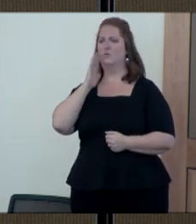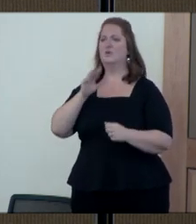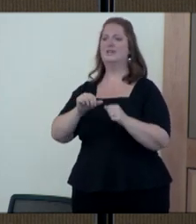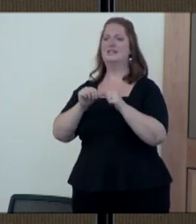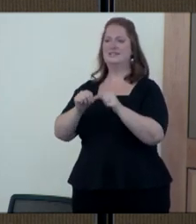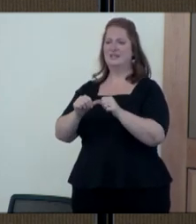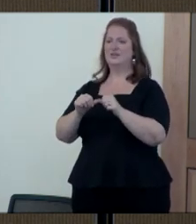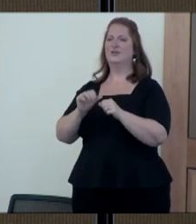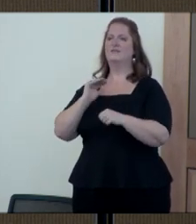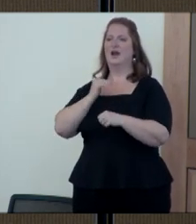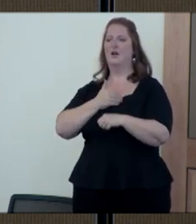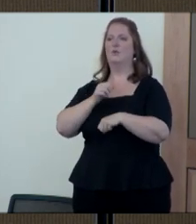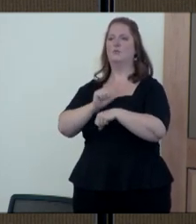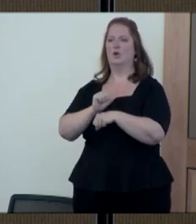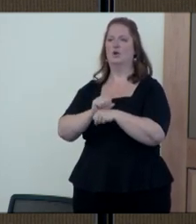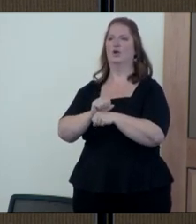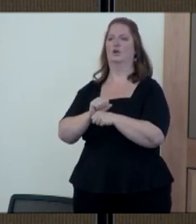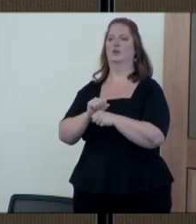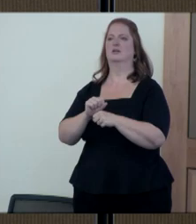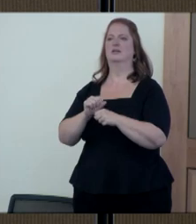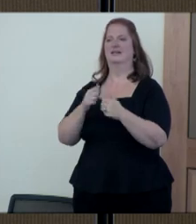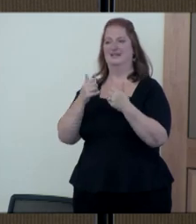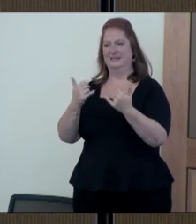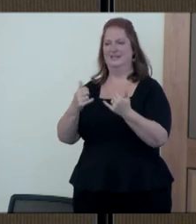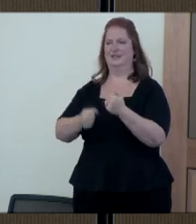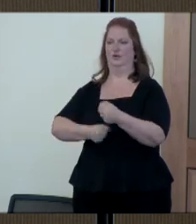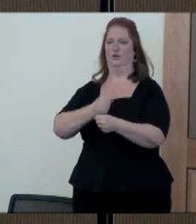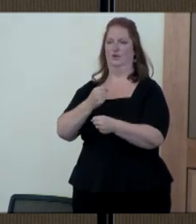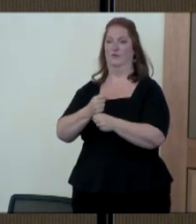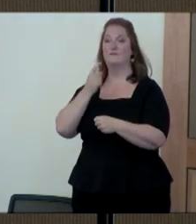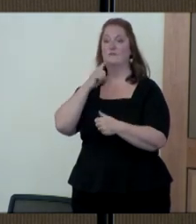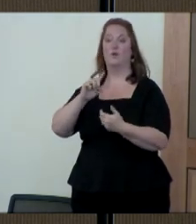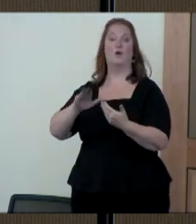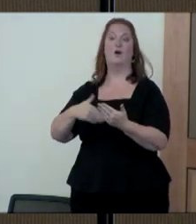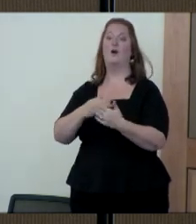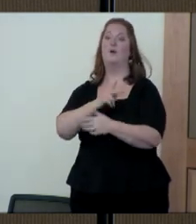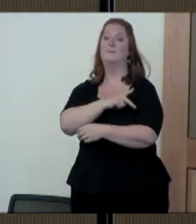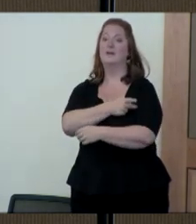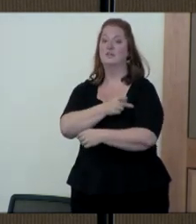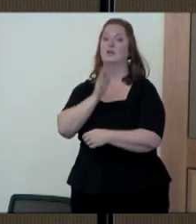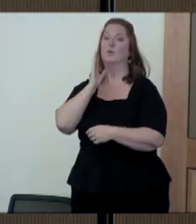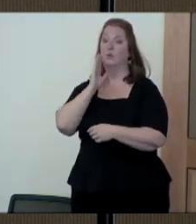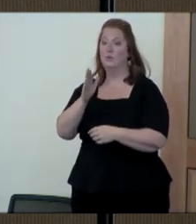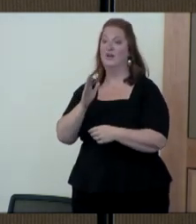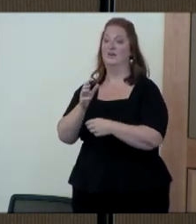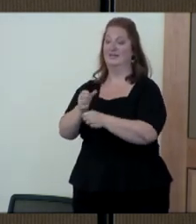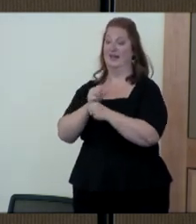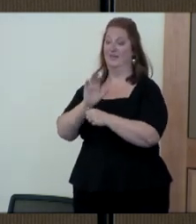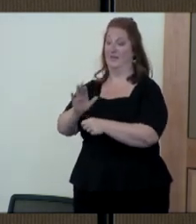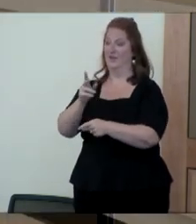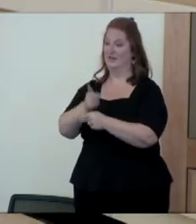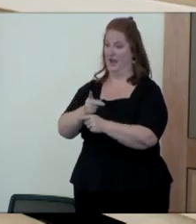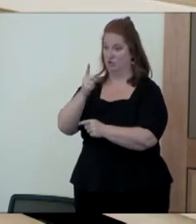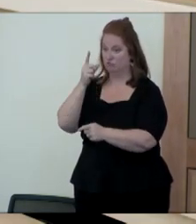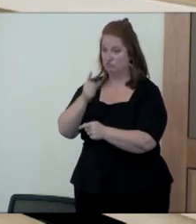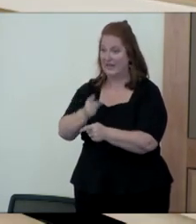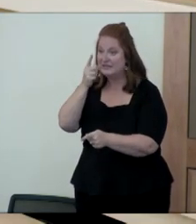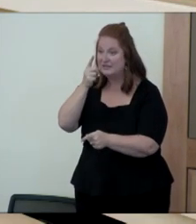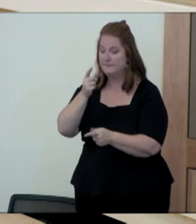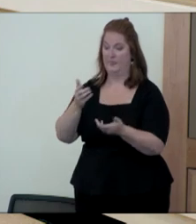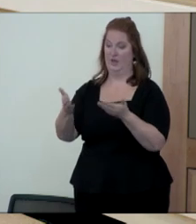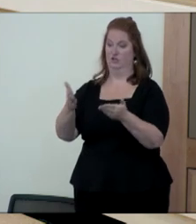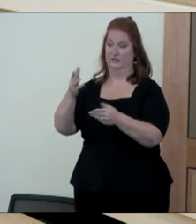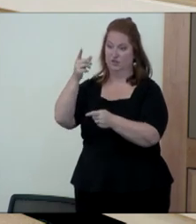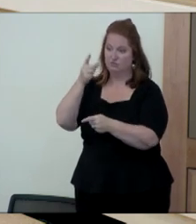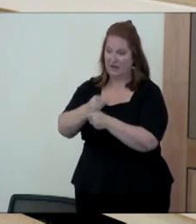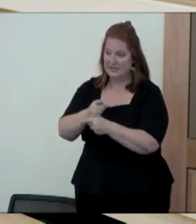of this work in the new year. With every patient, we're going to get their care right, we're going to get their service right,